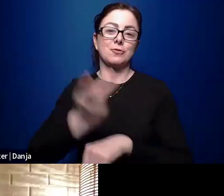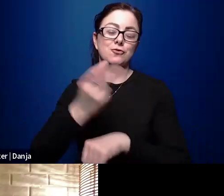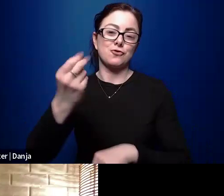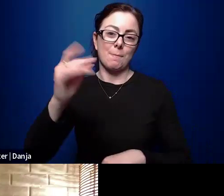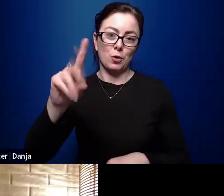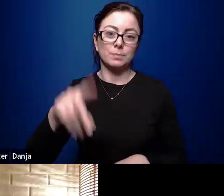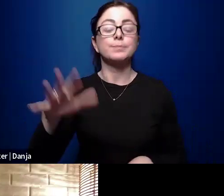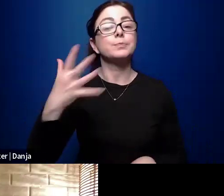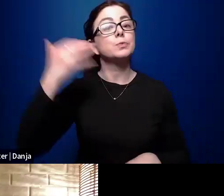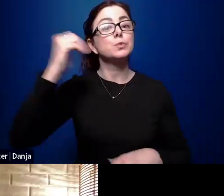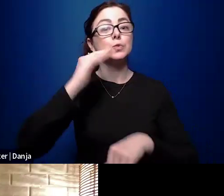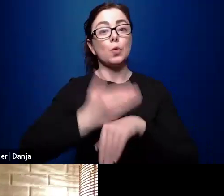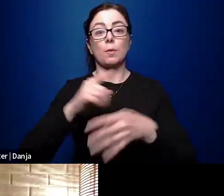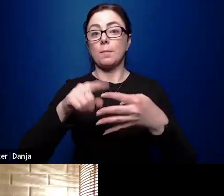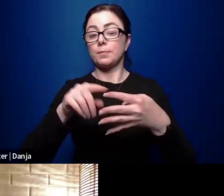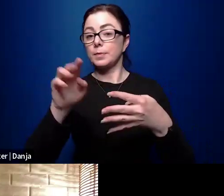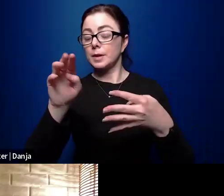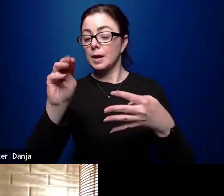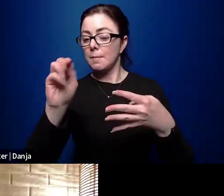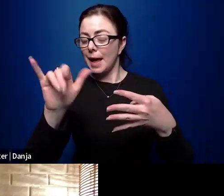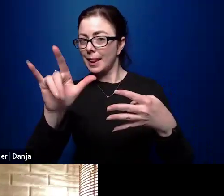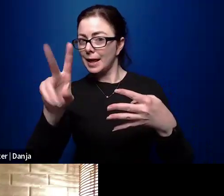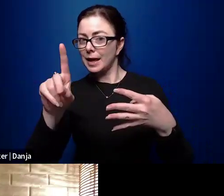profound bilateral hearing loss.